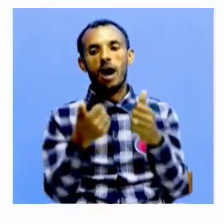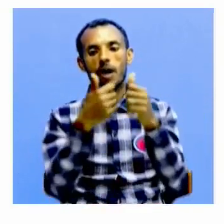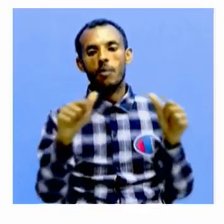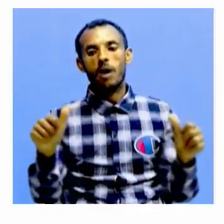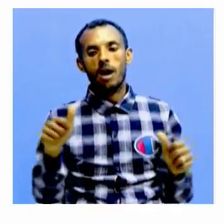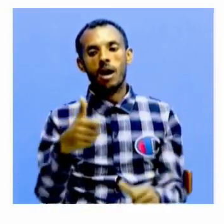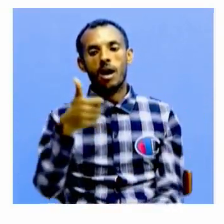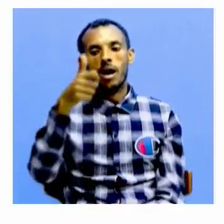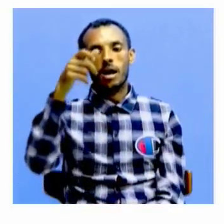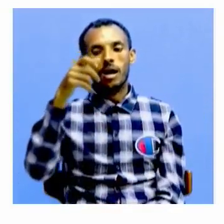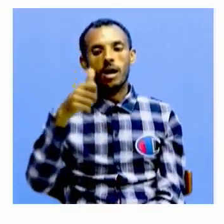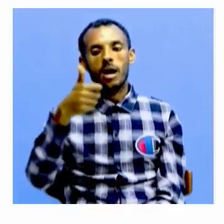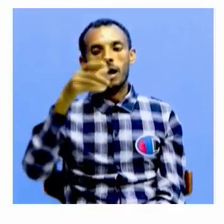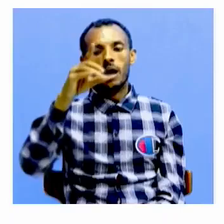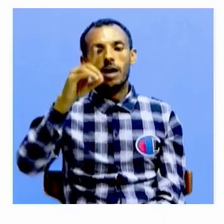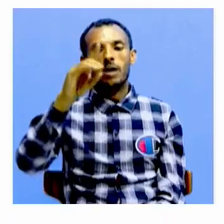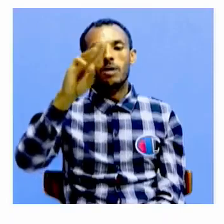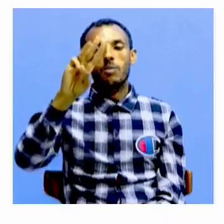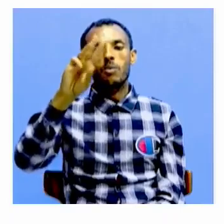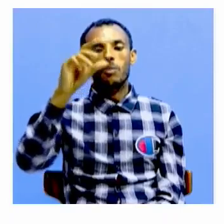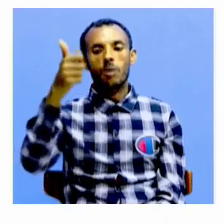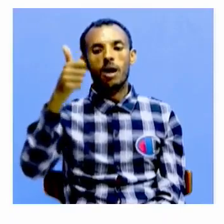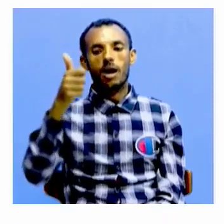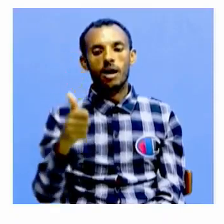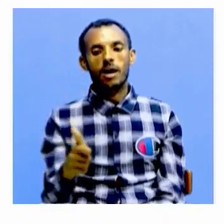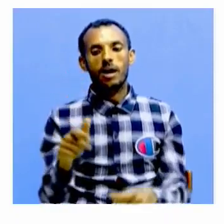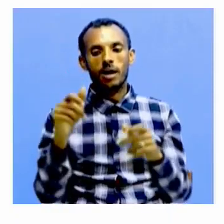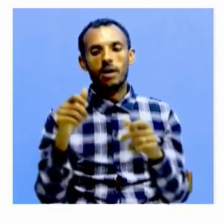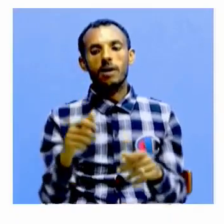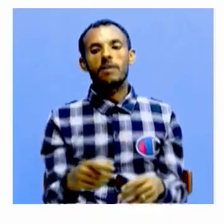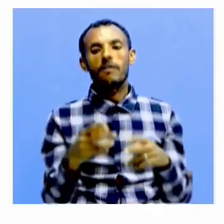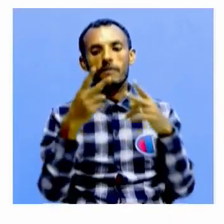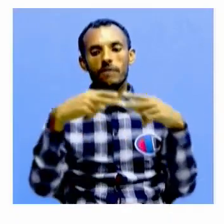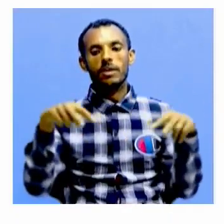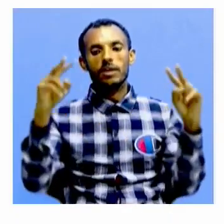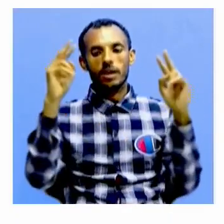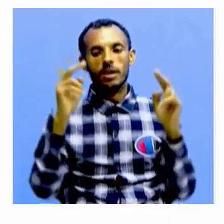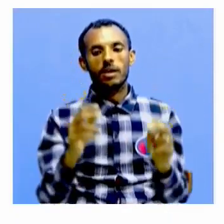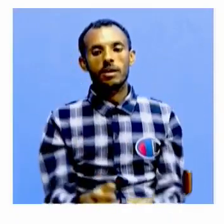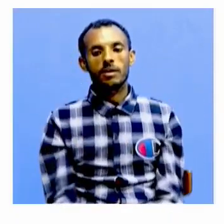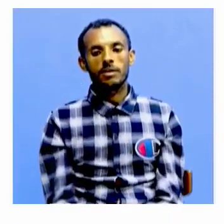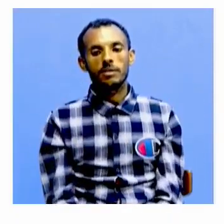victory of Adwa.